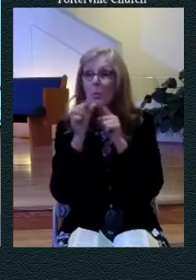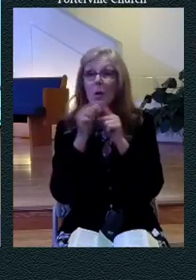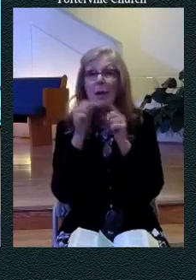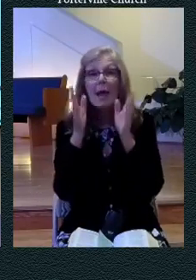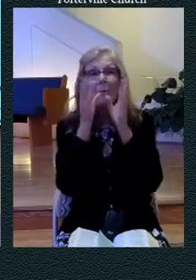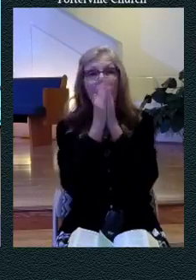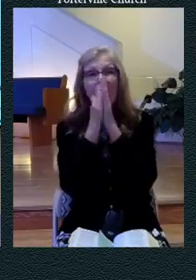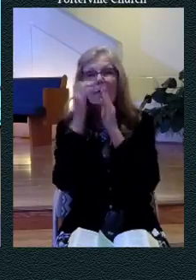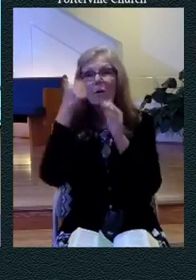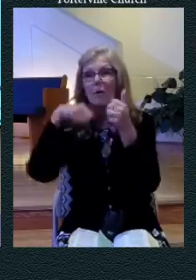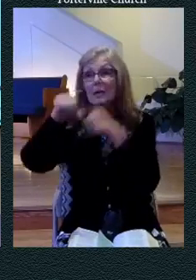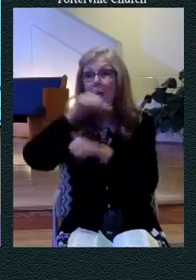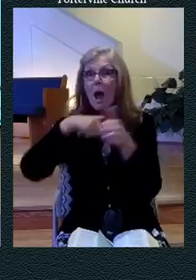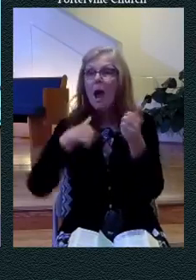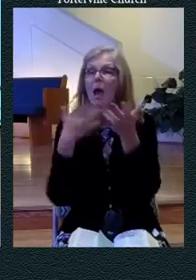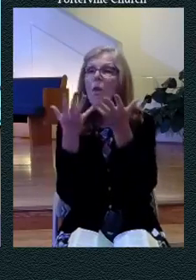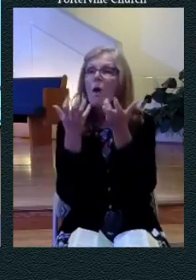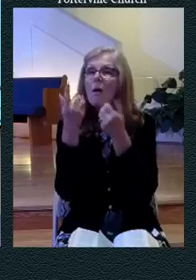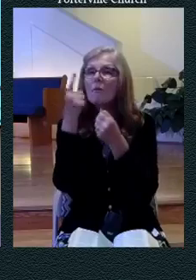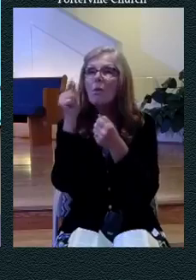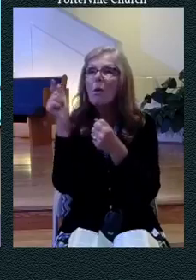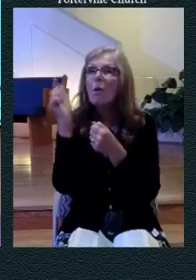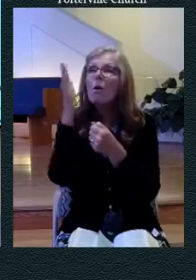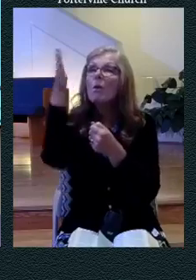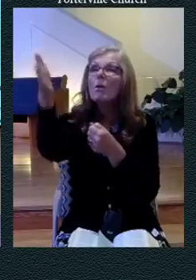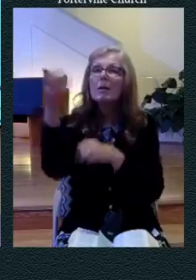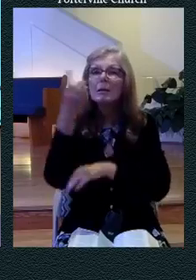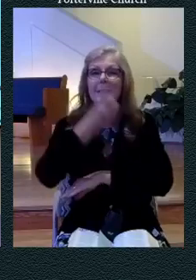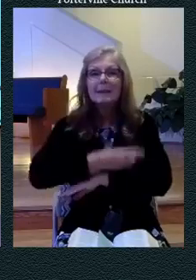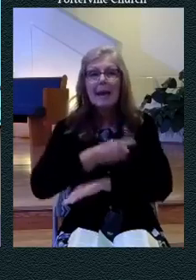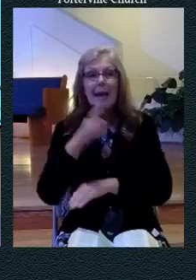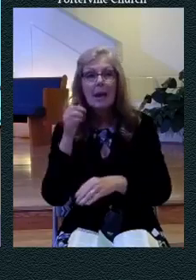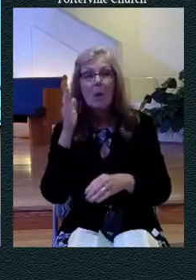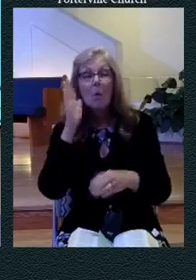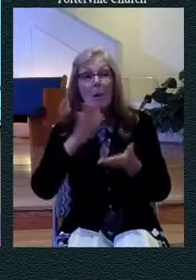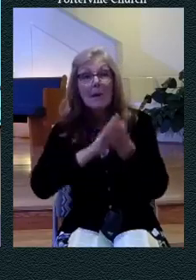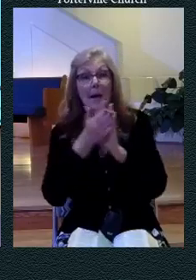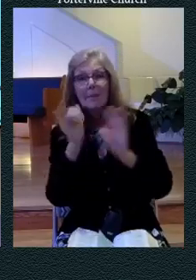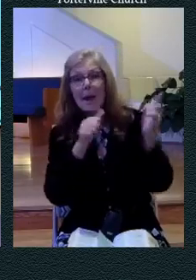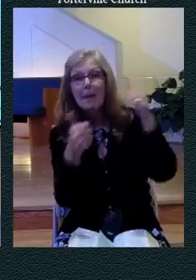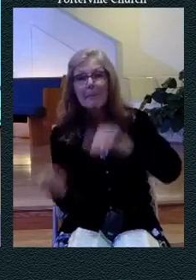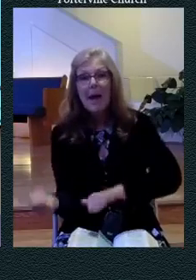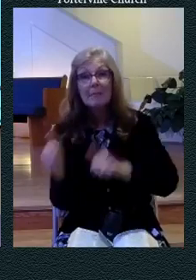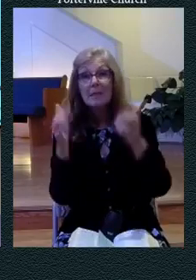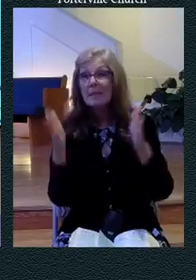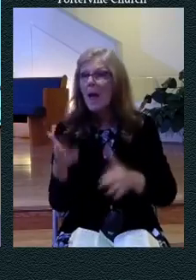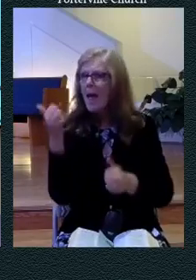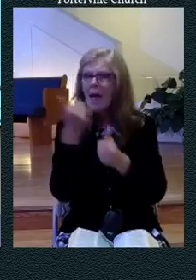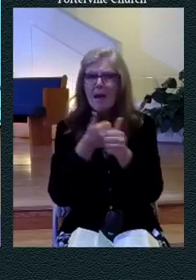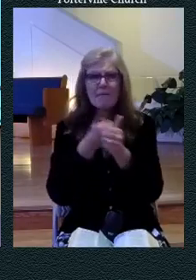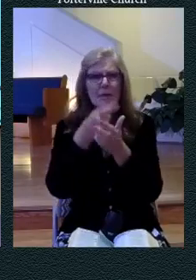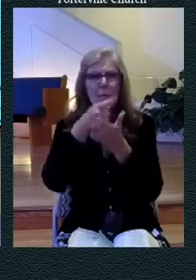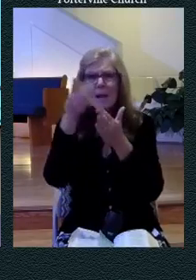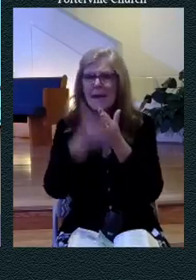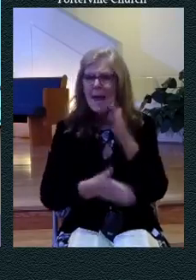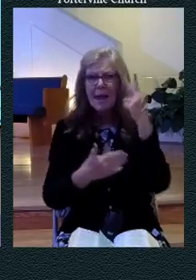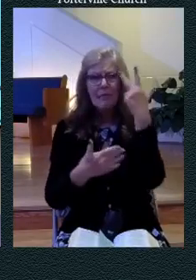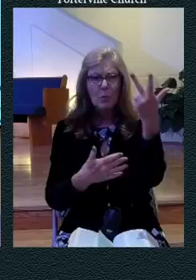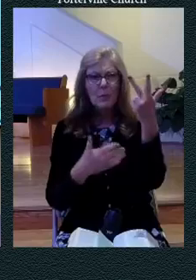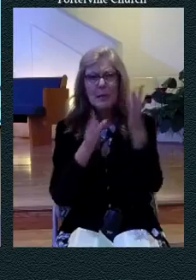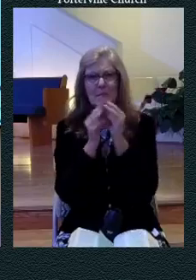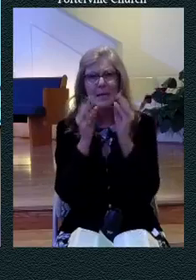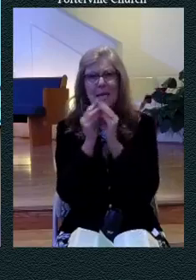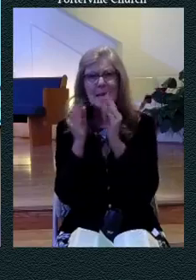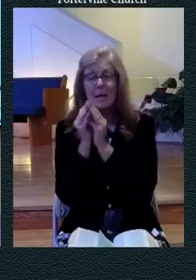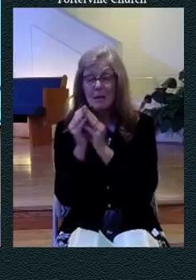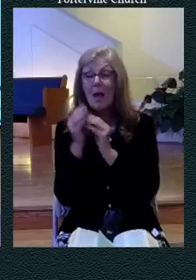I long for the day when we can be like the Baptist, who every weekend have three meetings, and they're